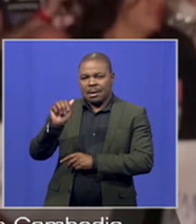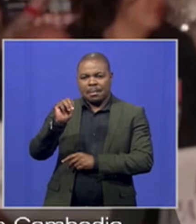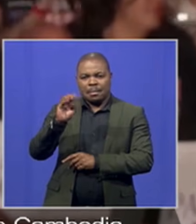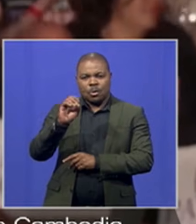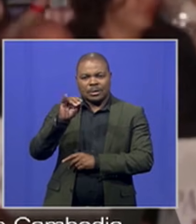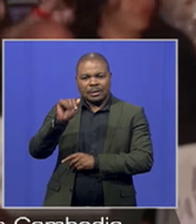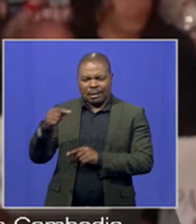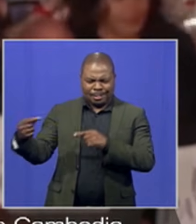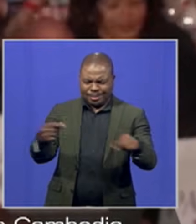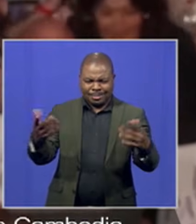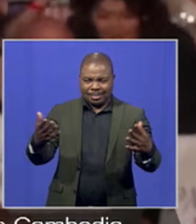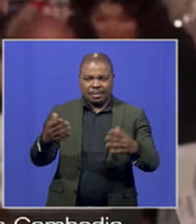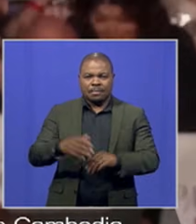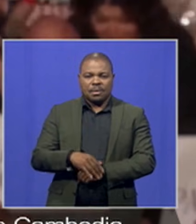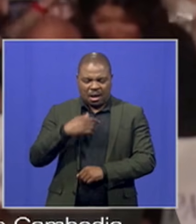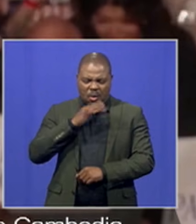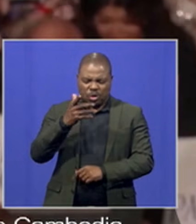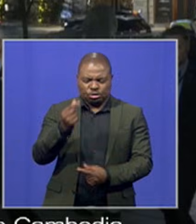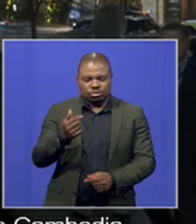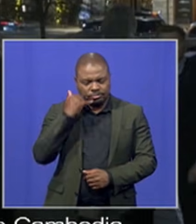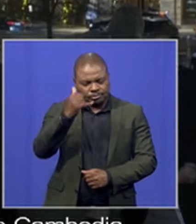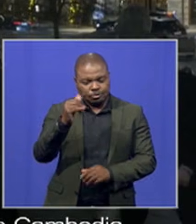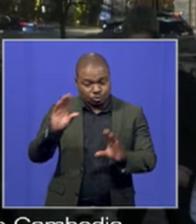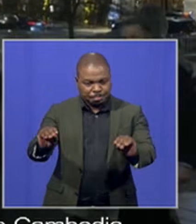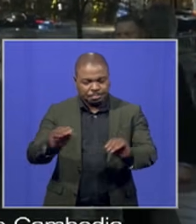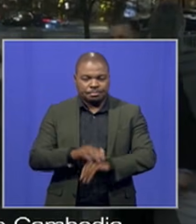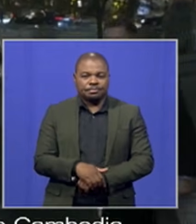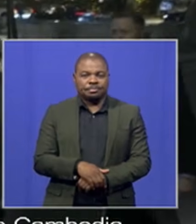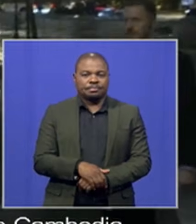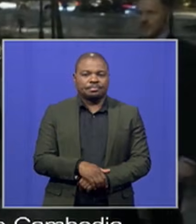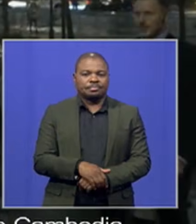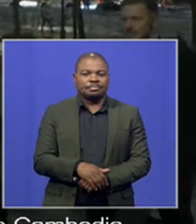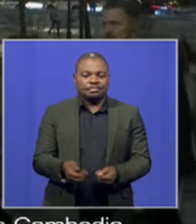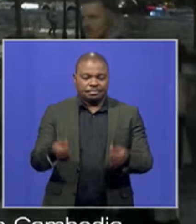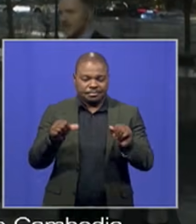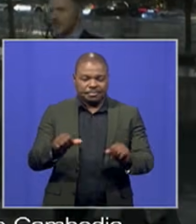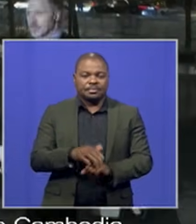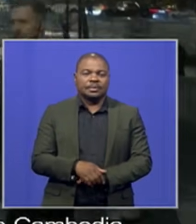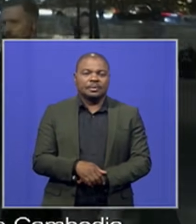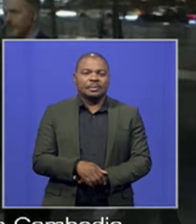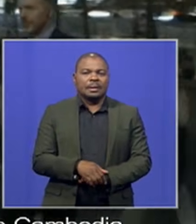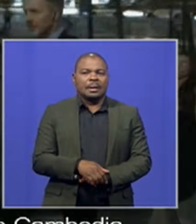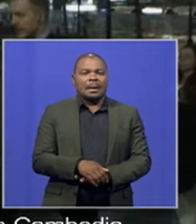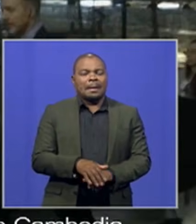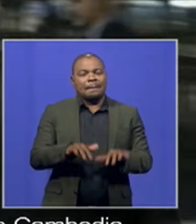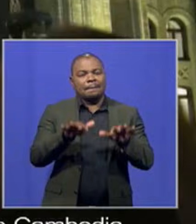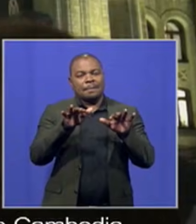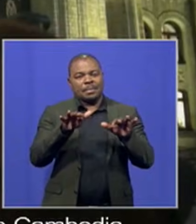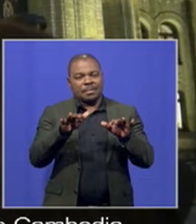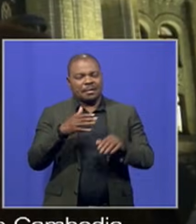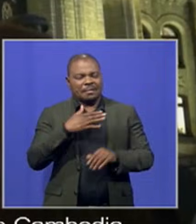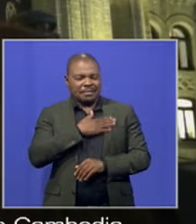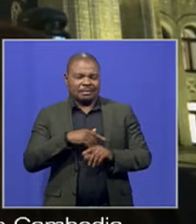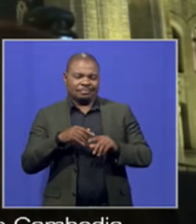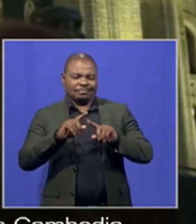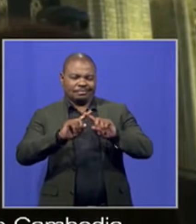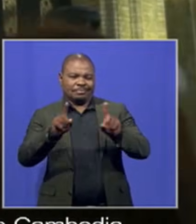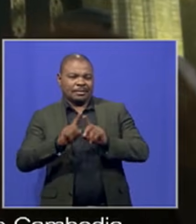again. But I'll do it. Hari dihela dikhala. Maikutlo a fapane ka moetapele